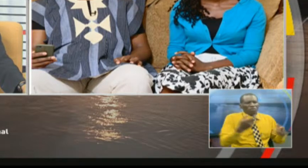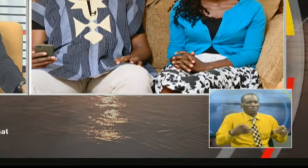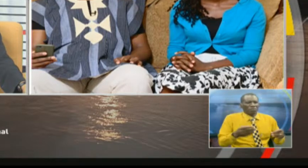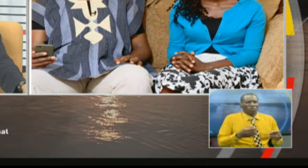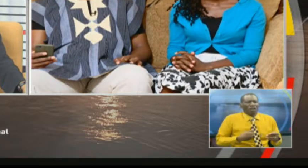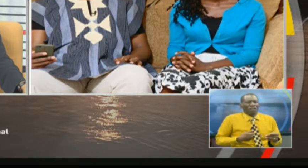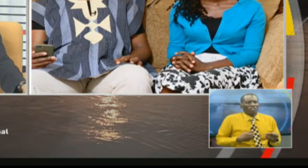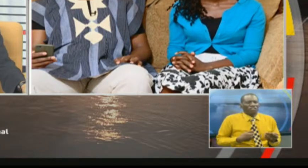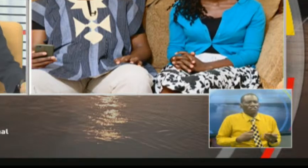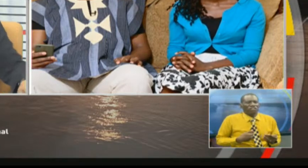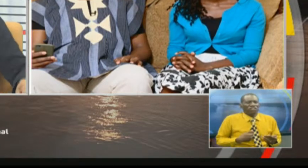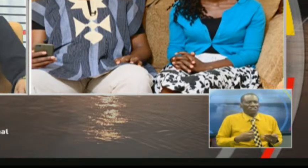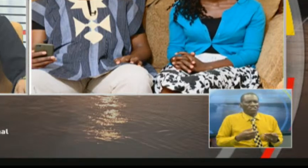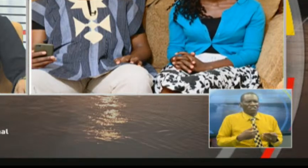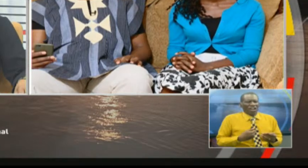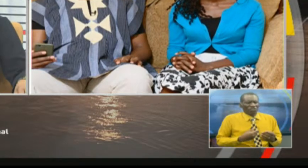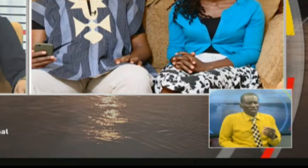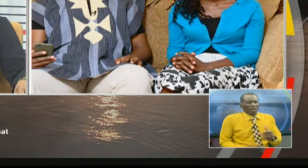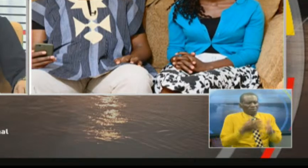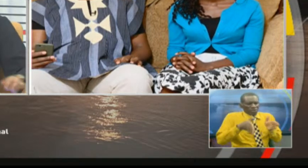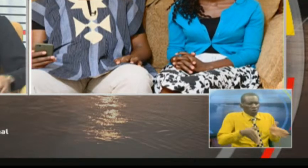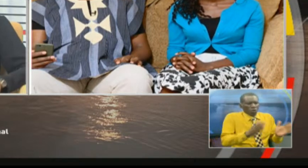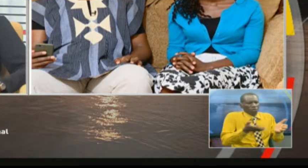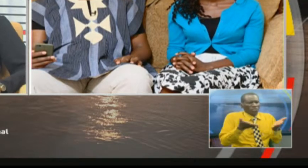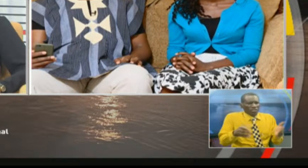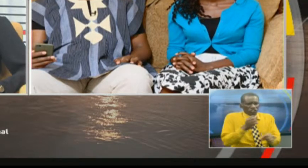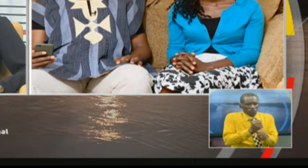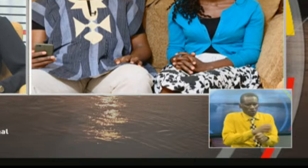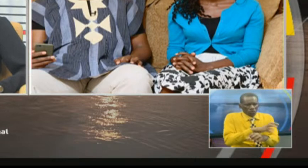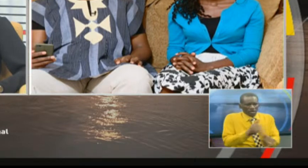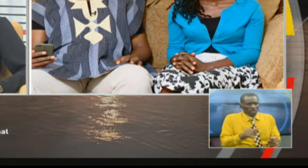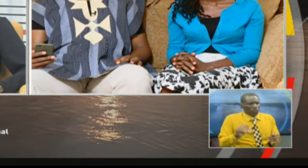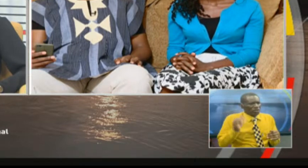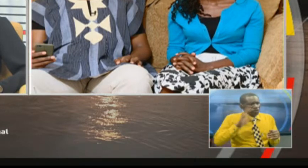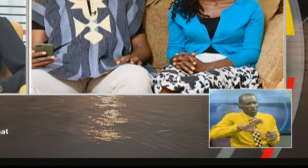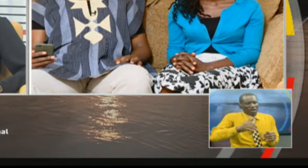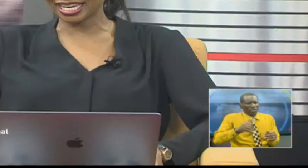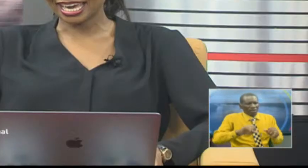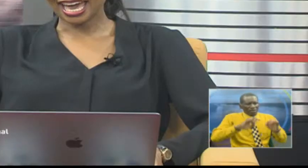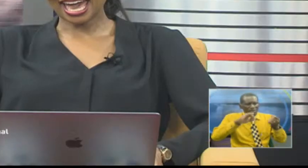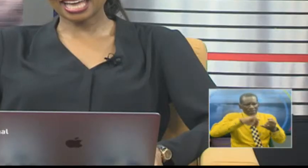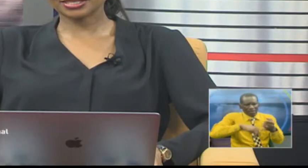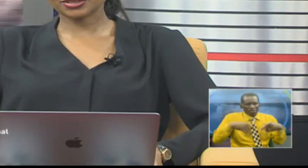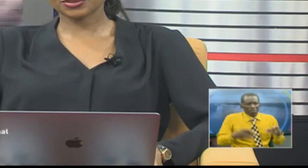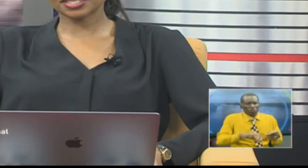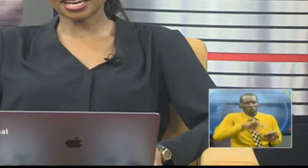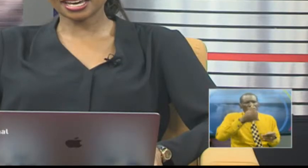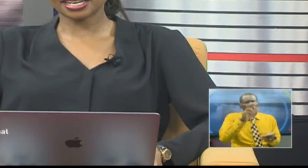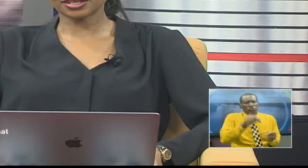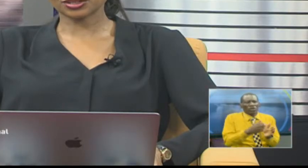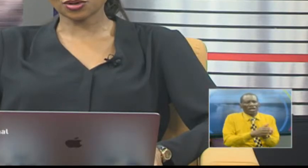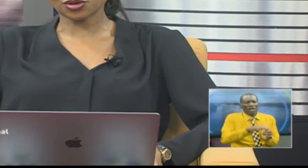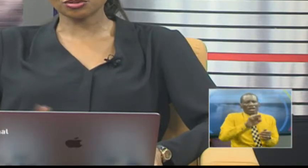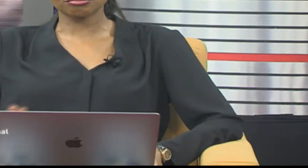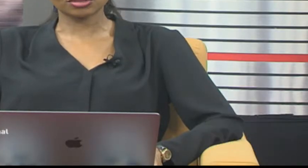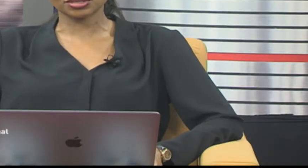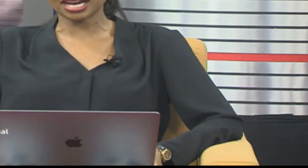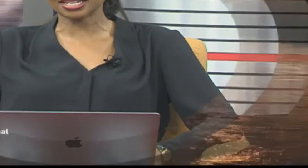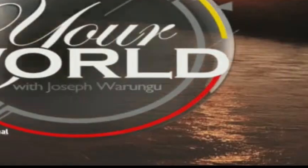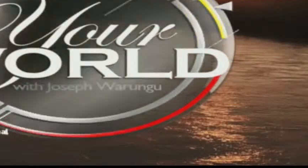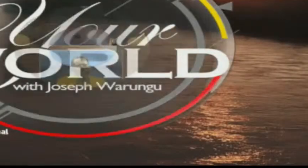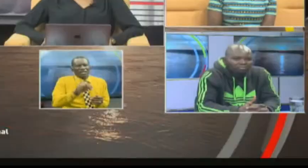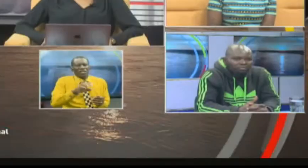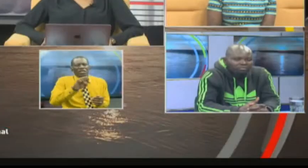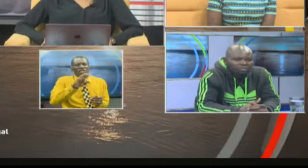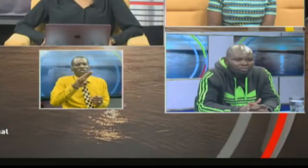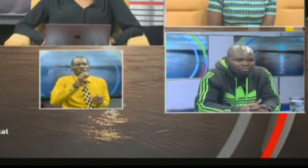found somehow a way that things work for you. Let's hear from the other couple, John and Suzanne. So, Suzanne,